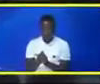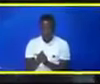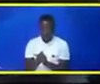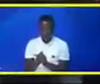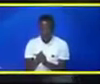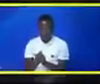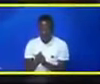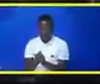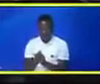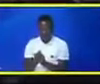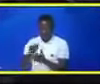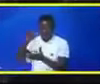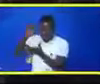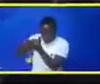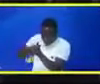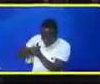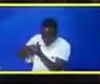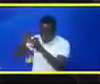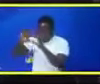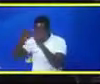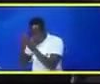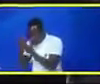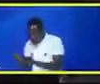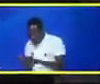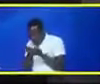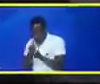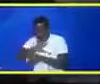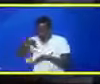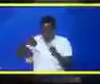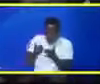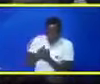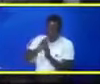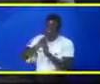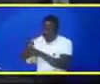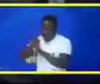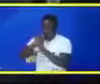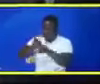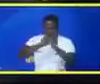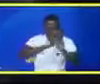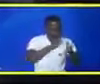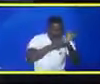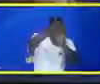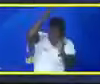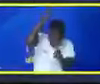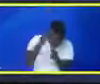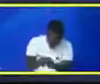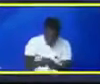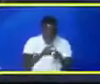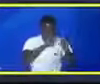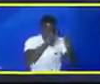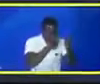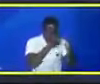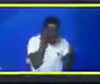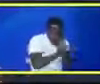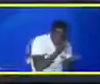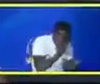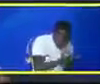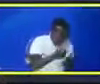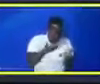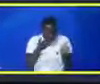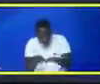Cases of marriage and family life, receive answers now. Cases of finances,